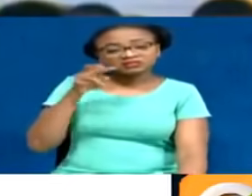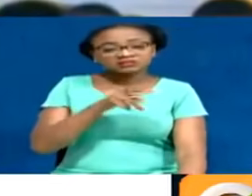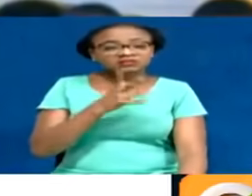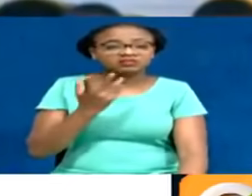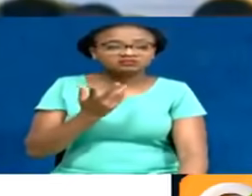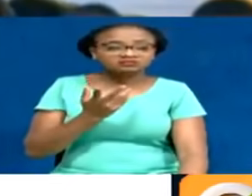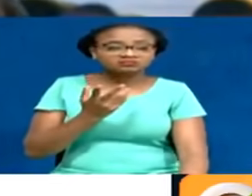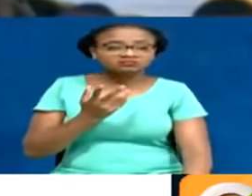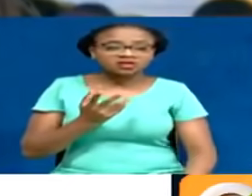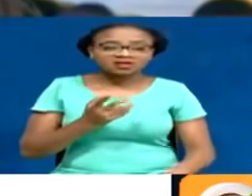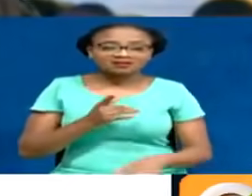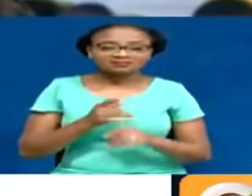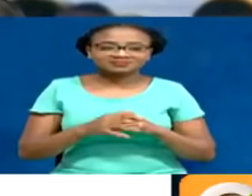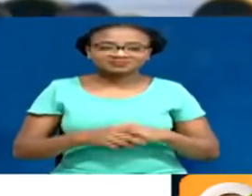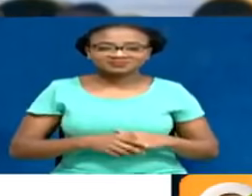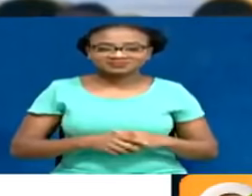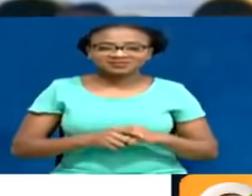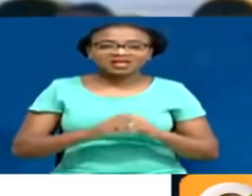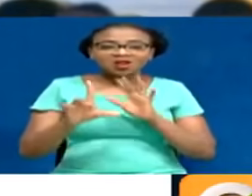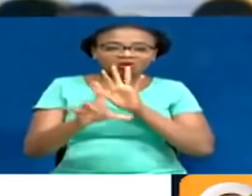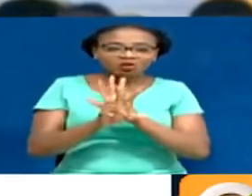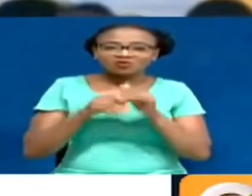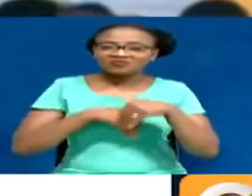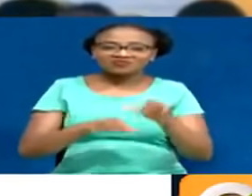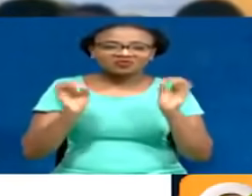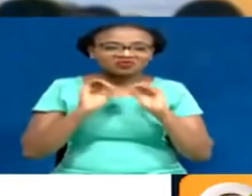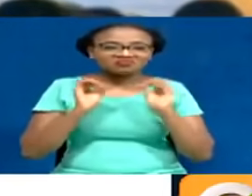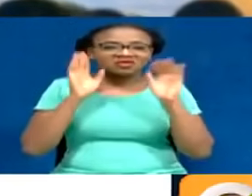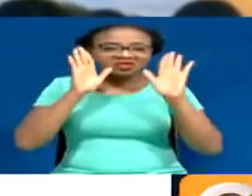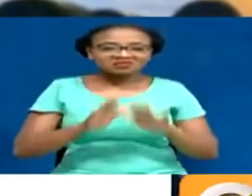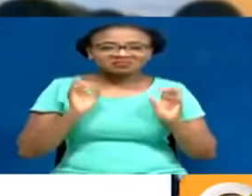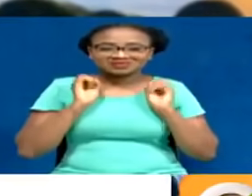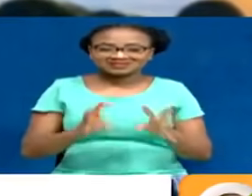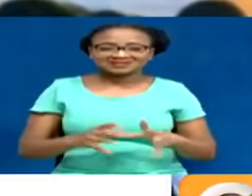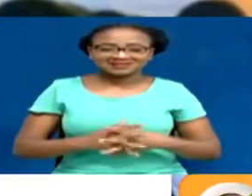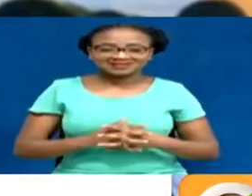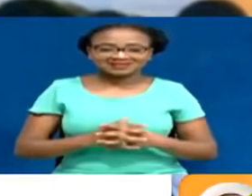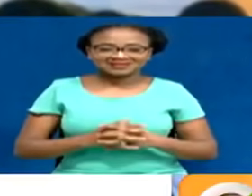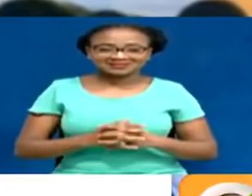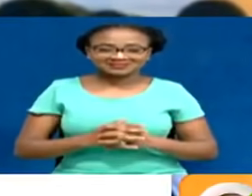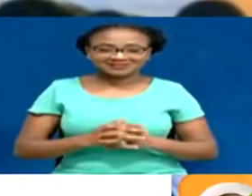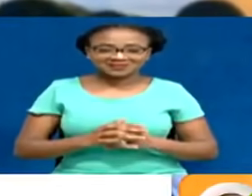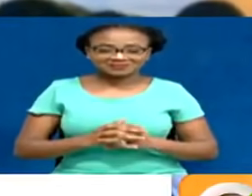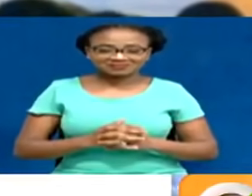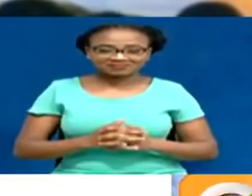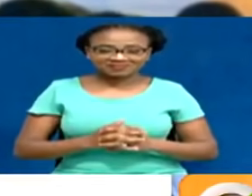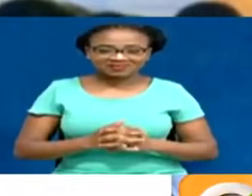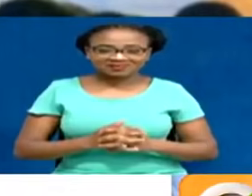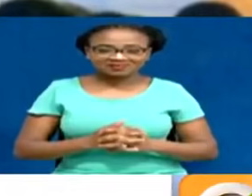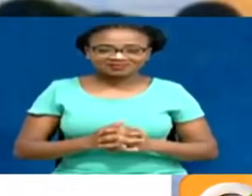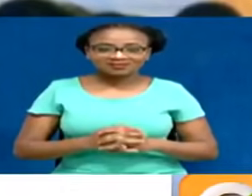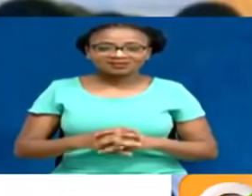the facts and the law did not matter. Neither did precedent nor the sovereign